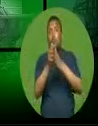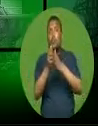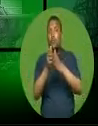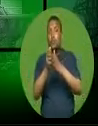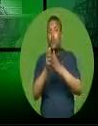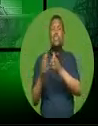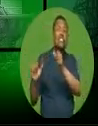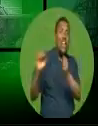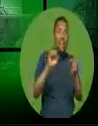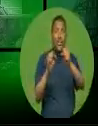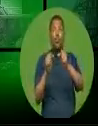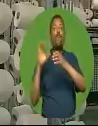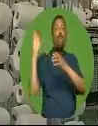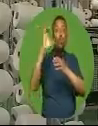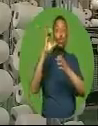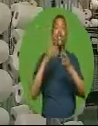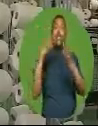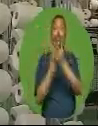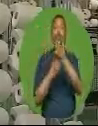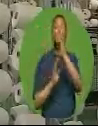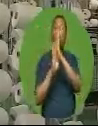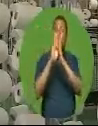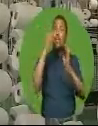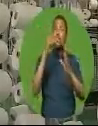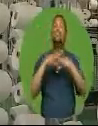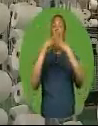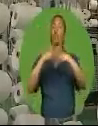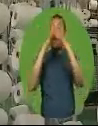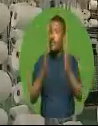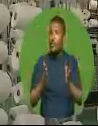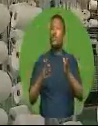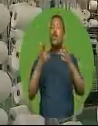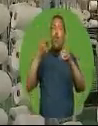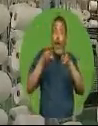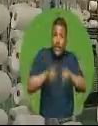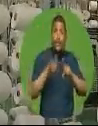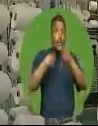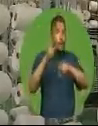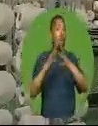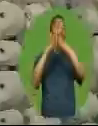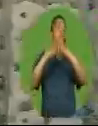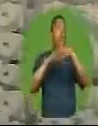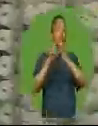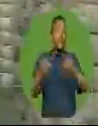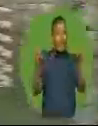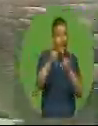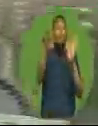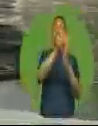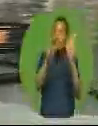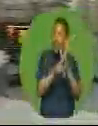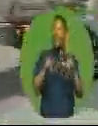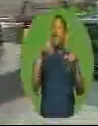growth and industrialization. When it comes to the industrial sector, the same principle